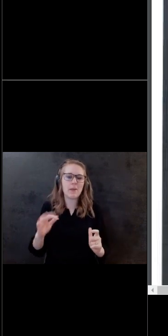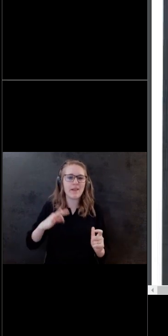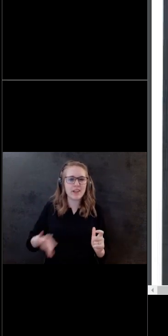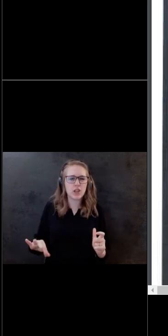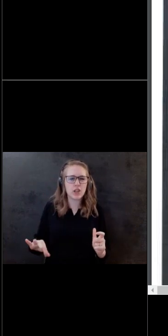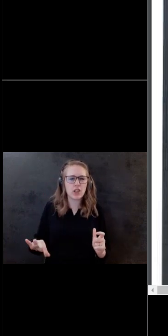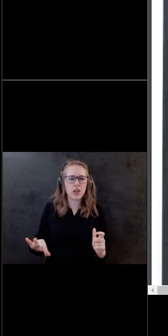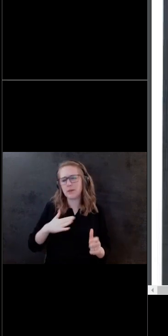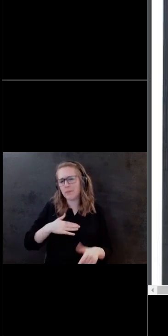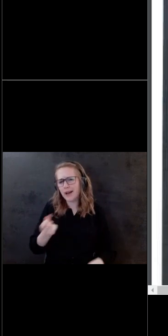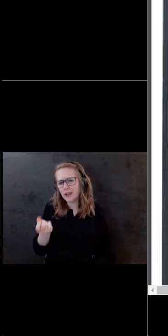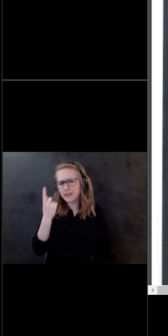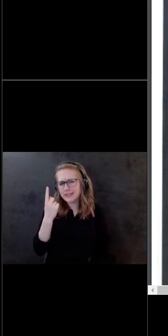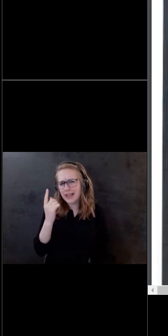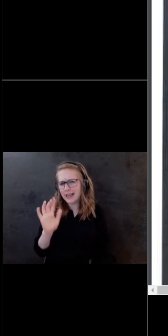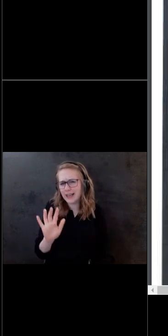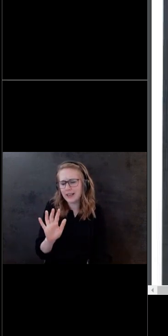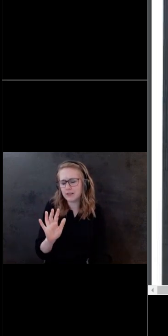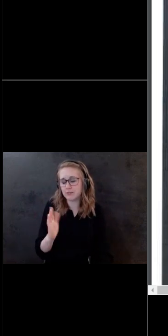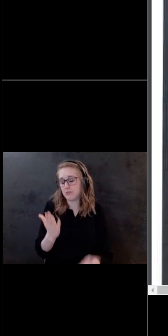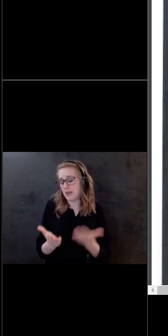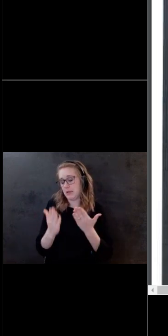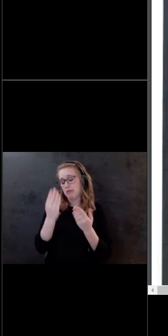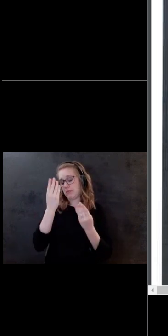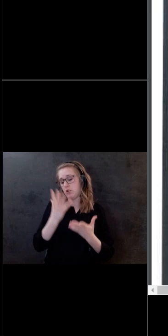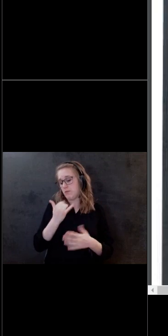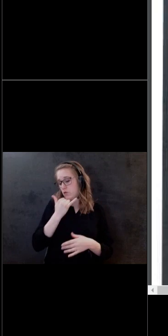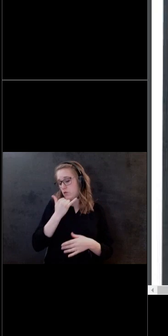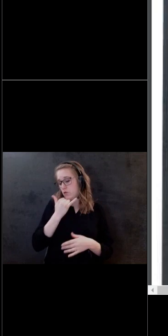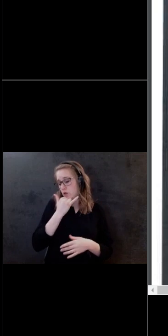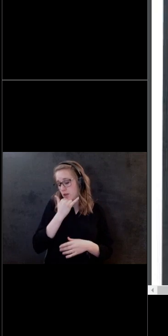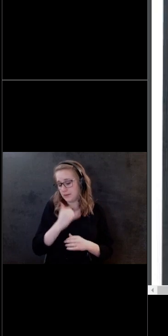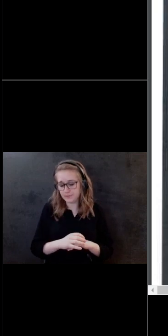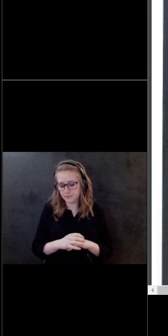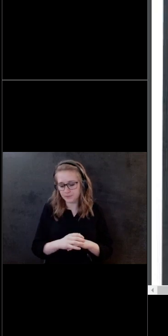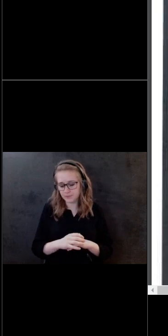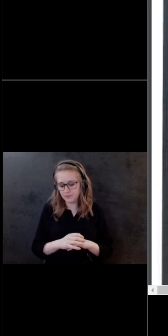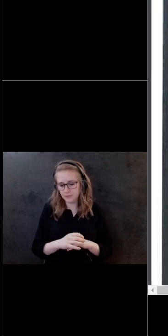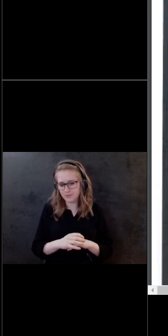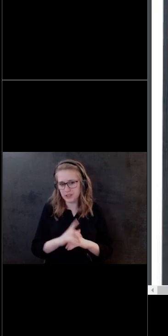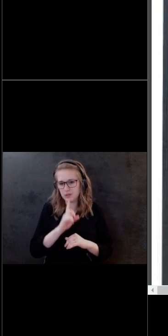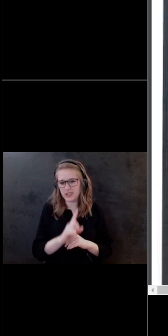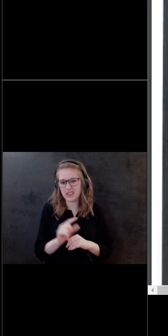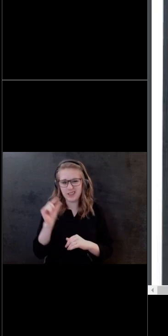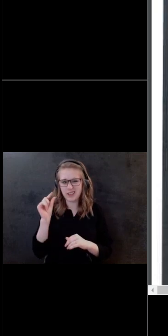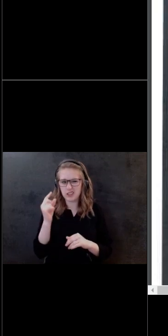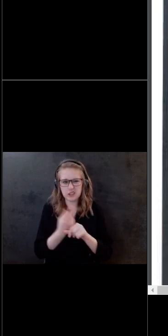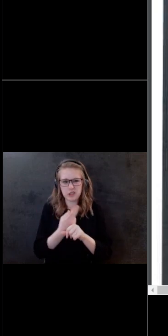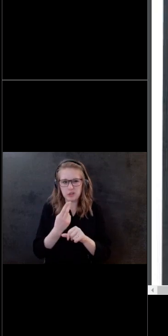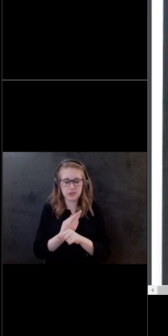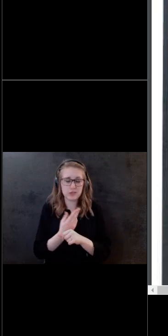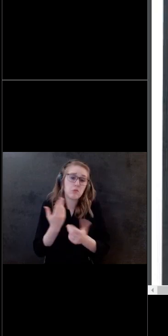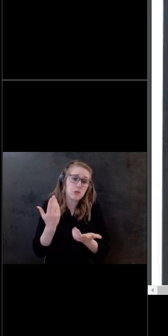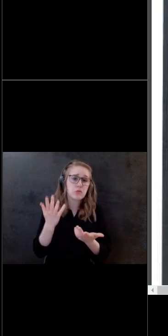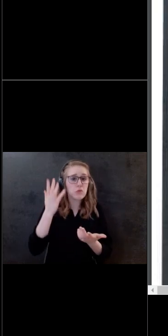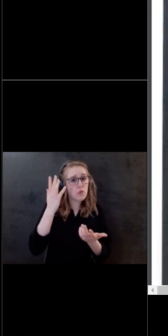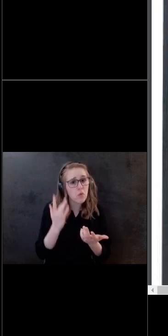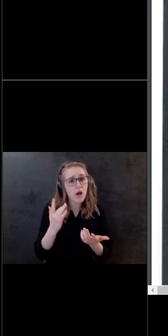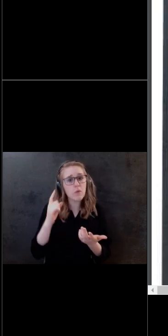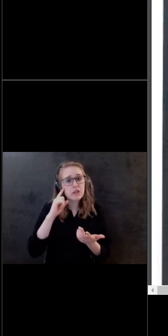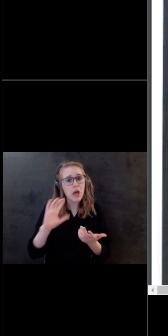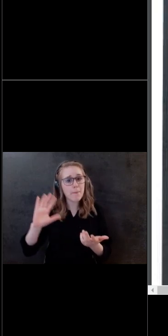my understanding, and correct me if I'm wrong, that there was little use for it, which is why it made sense at the